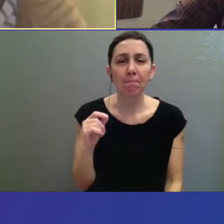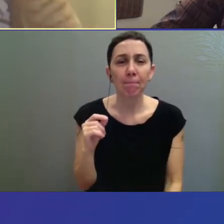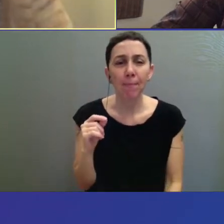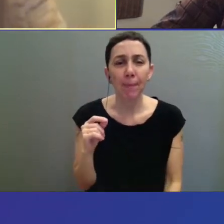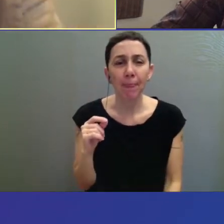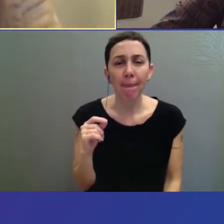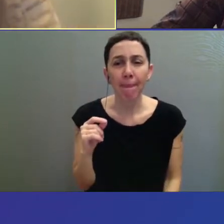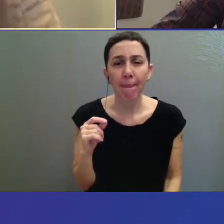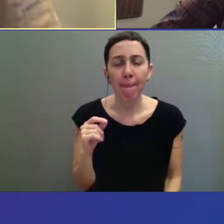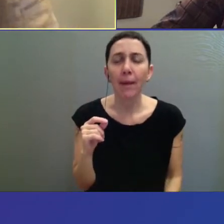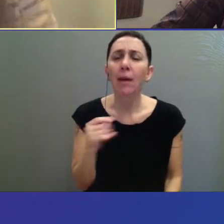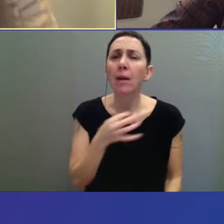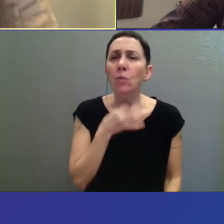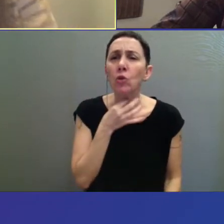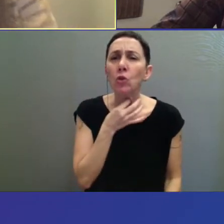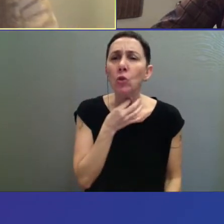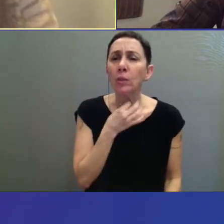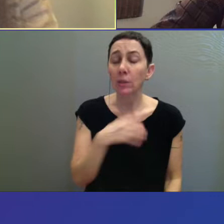within your work,